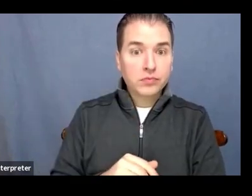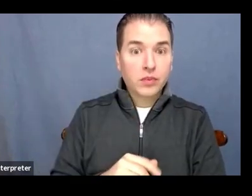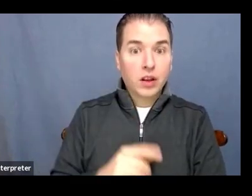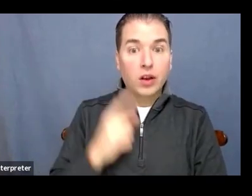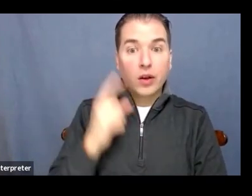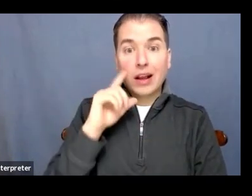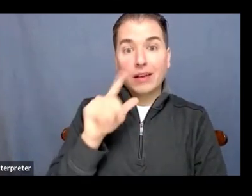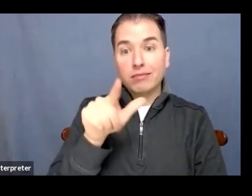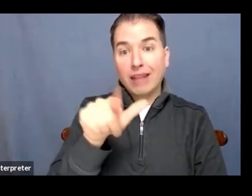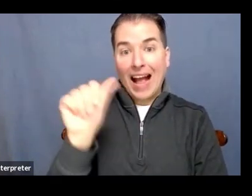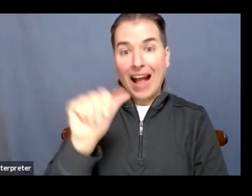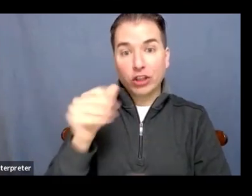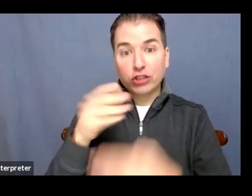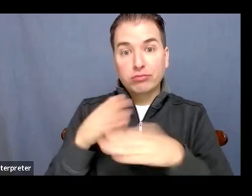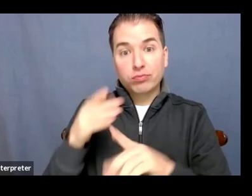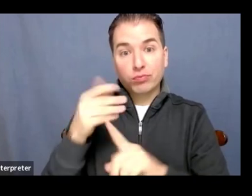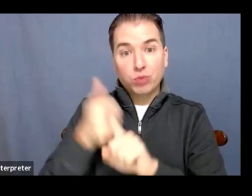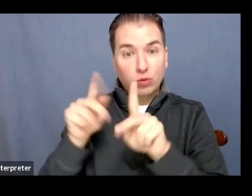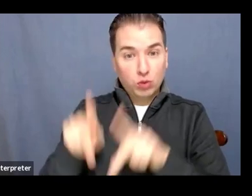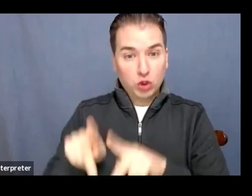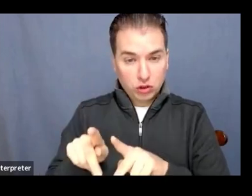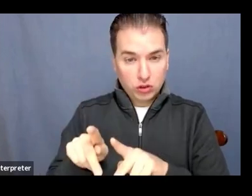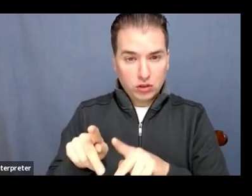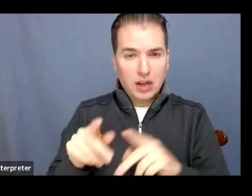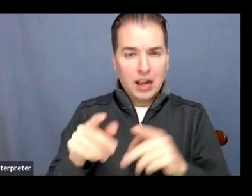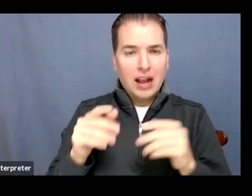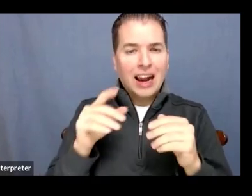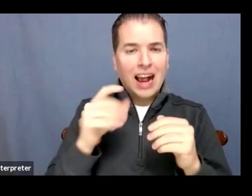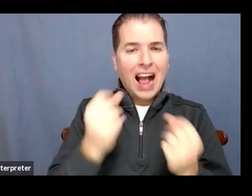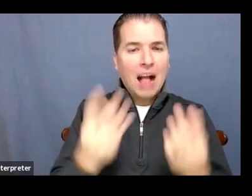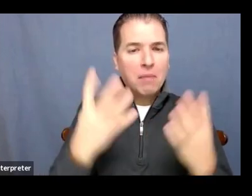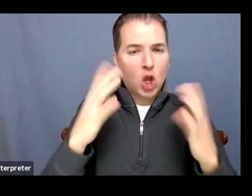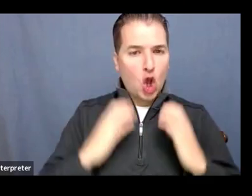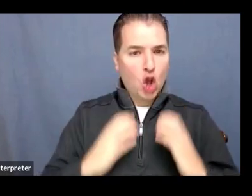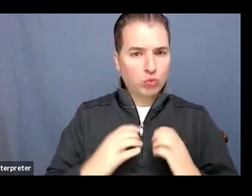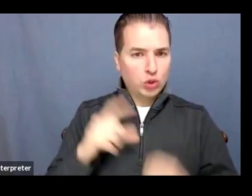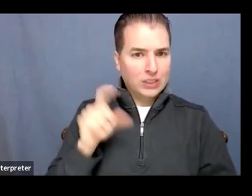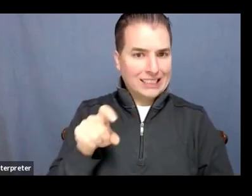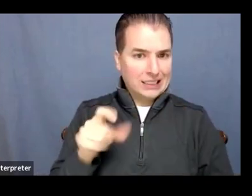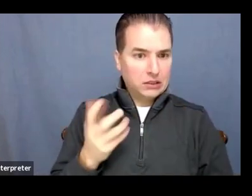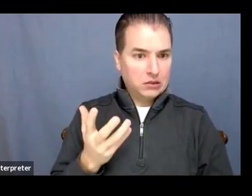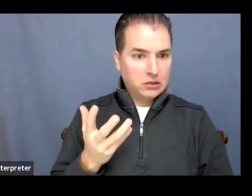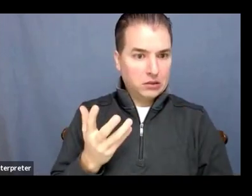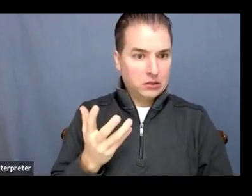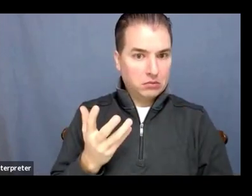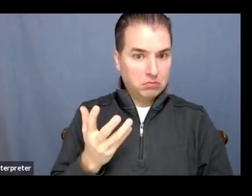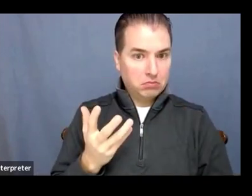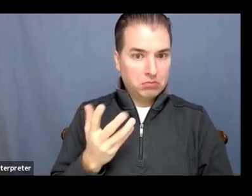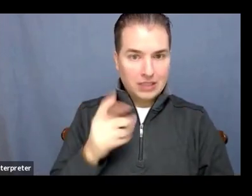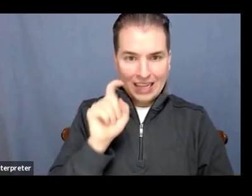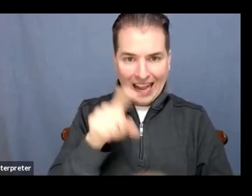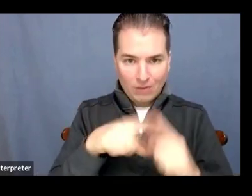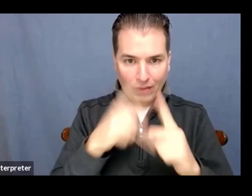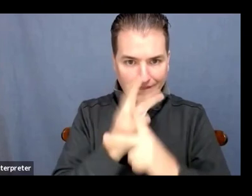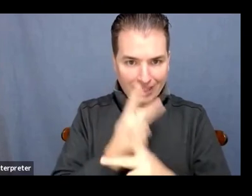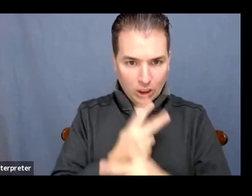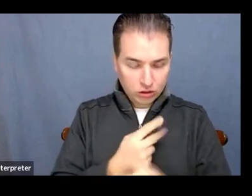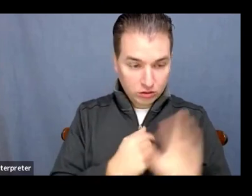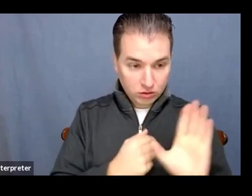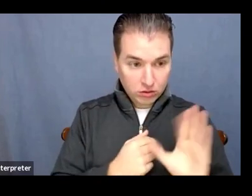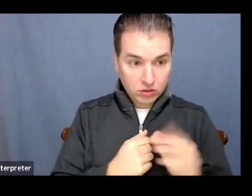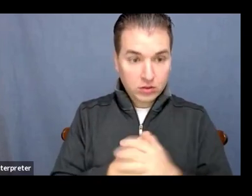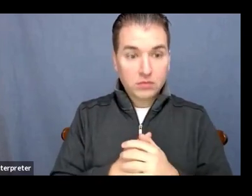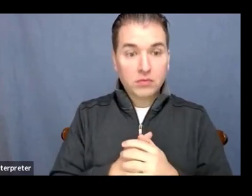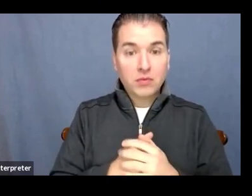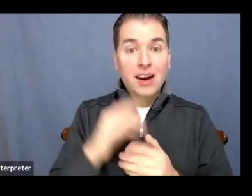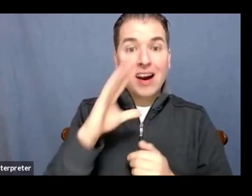need to achieve $30,000 every single month? Right. And I also know that